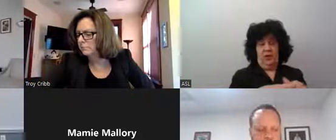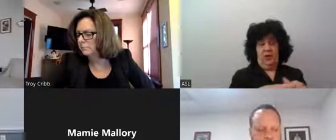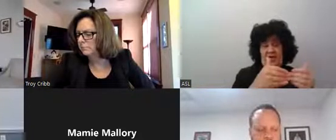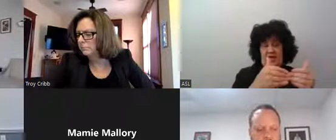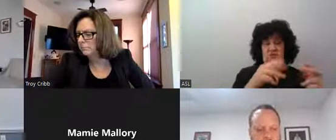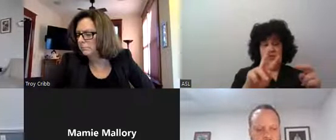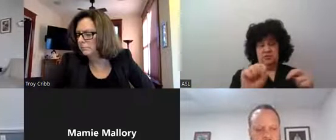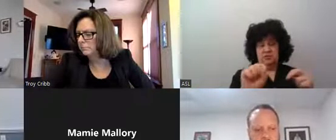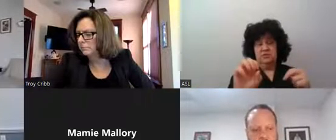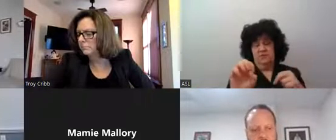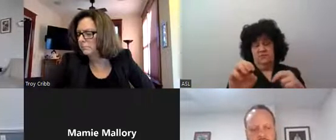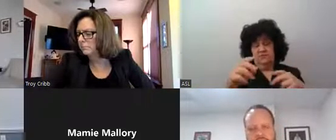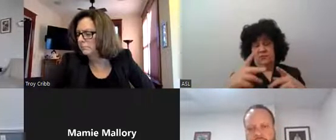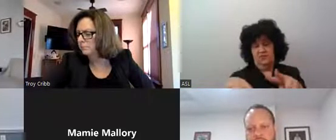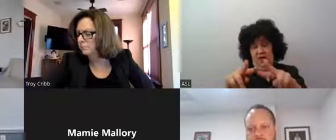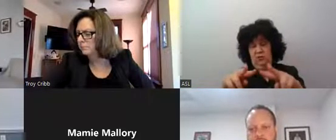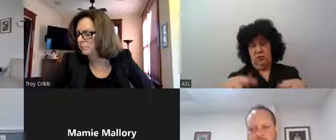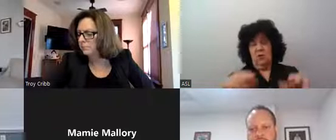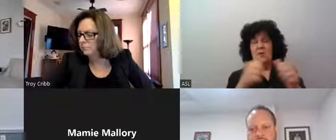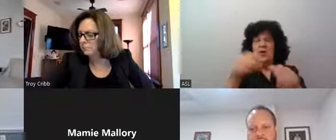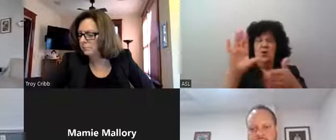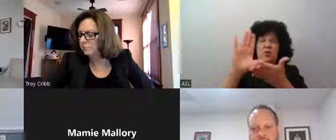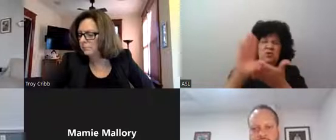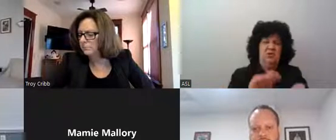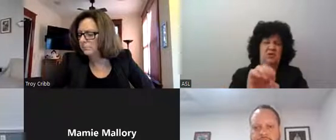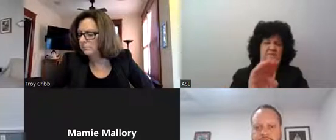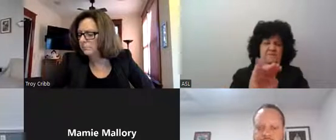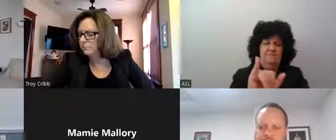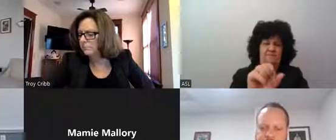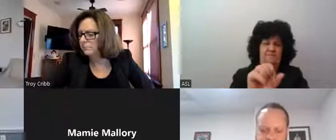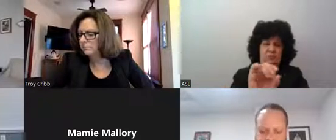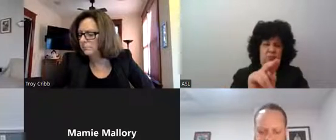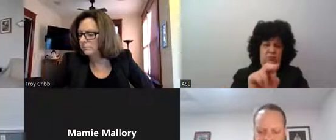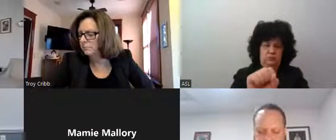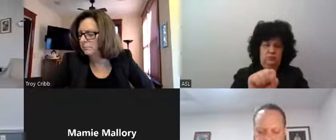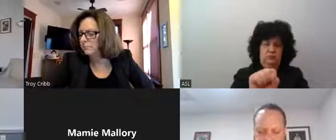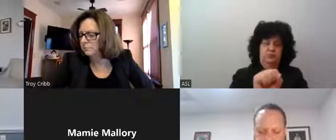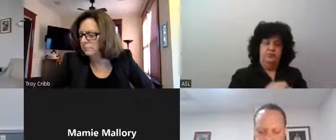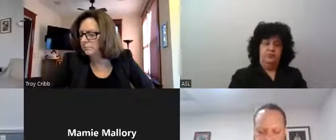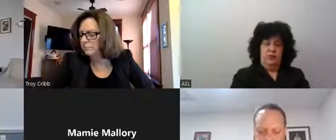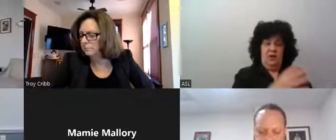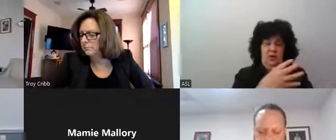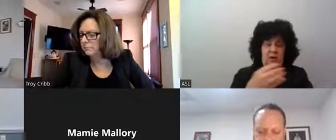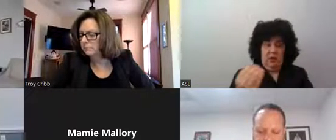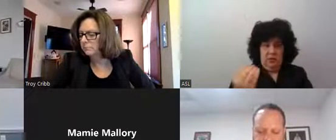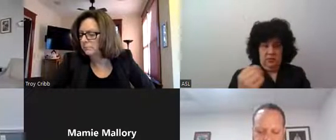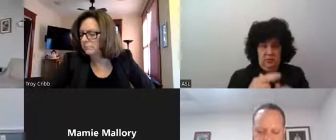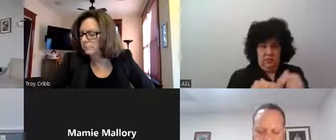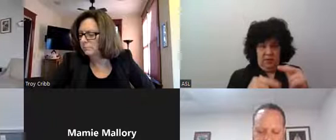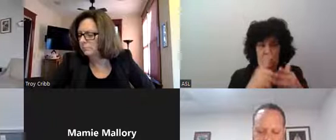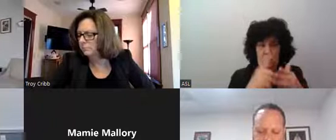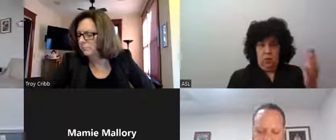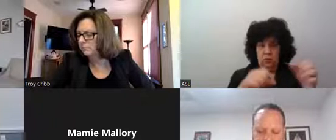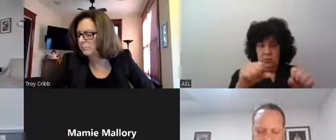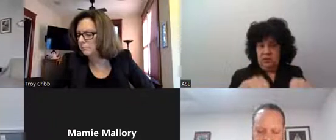reducing emissions and so forth, and then building a prioritization of what we may go after first or